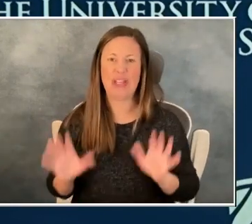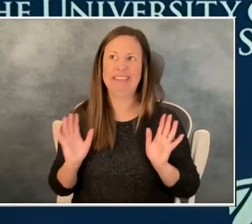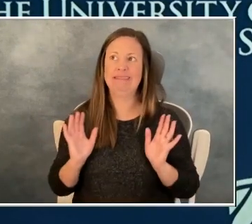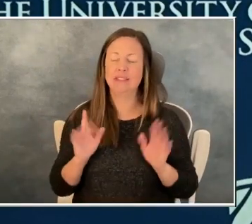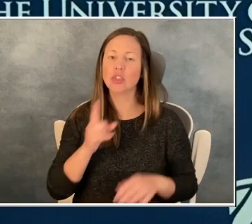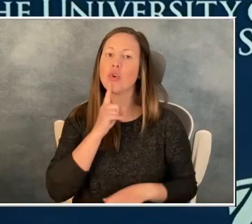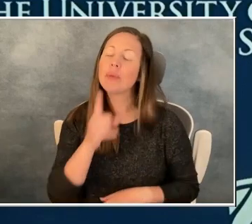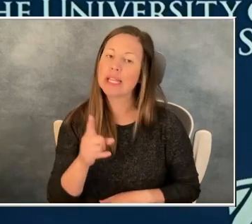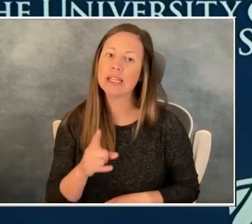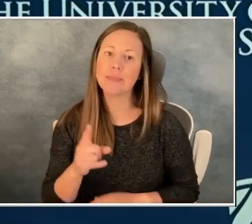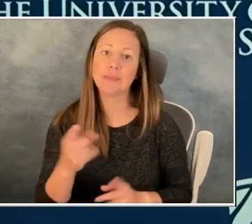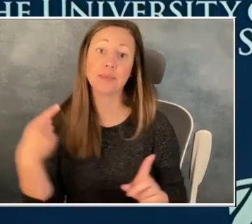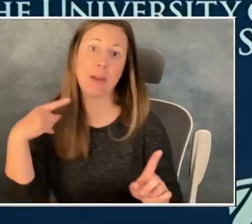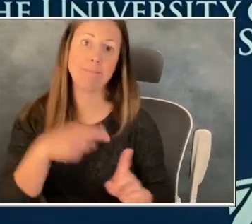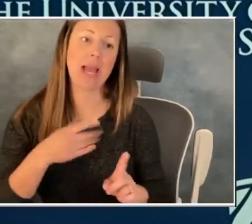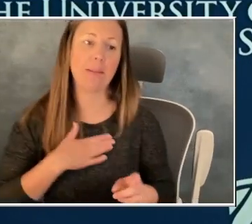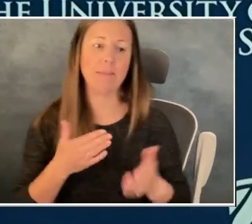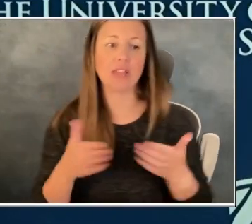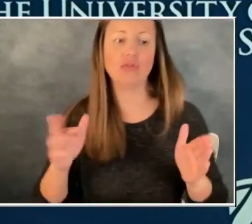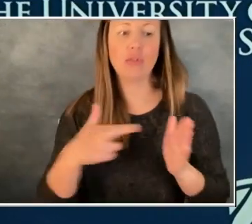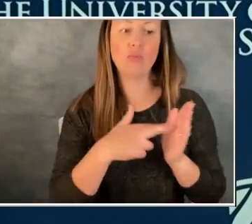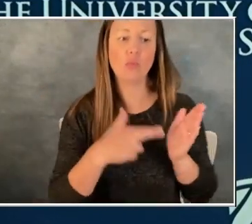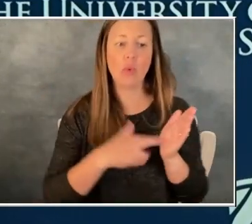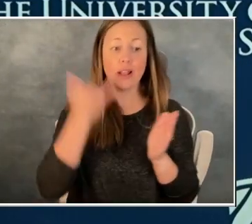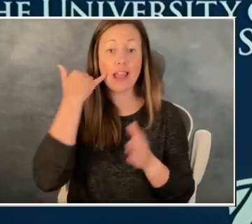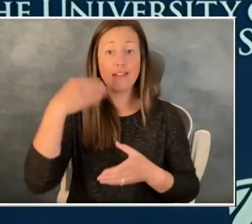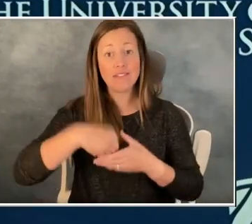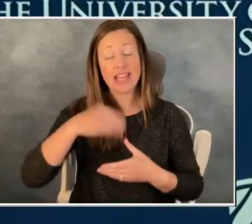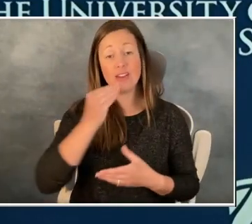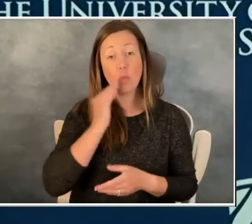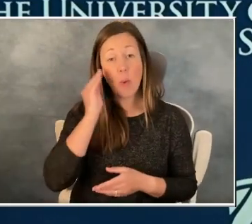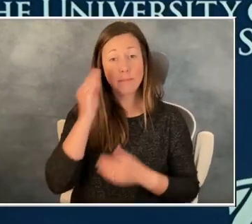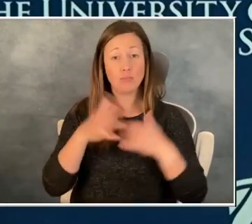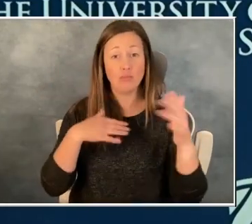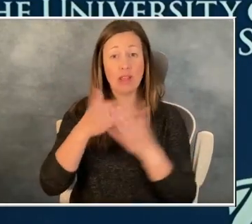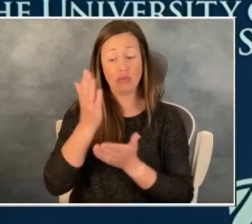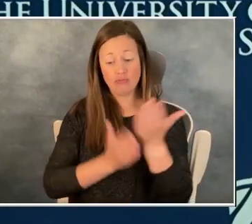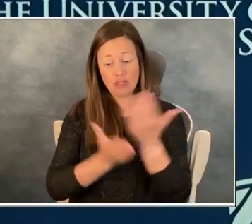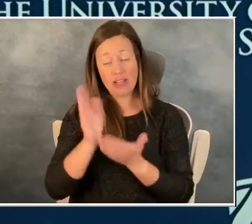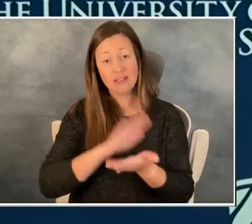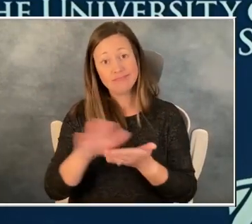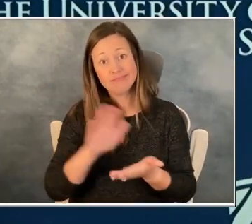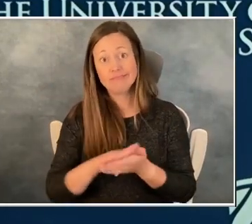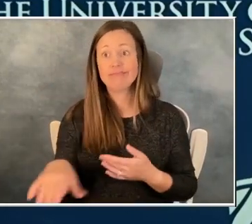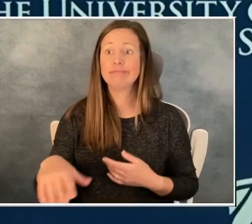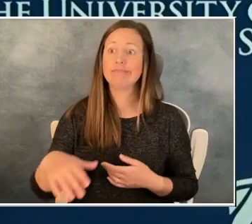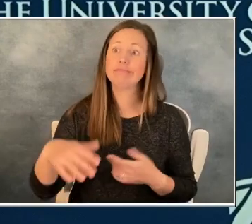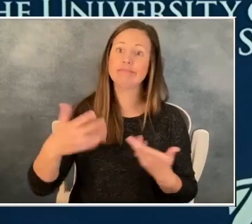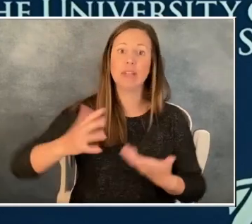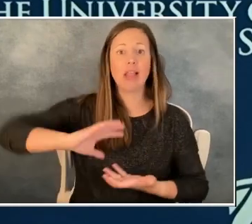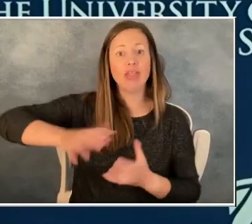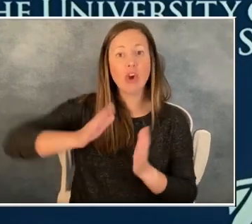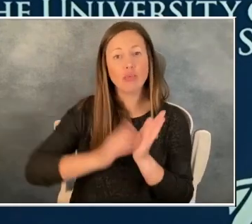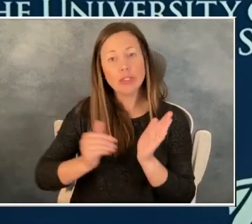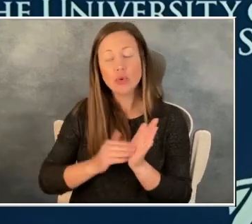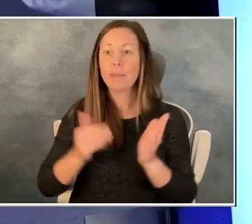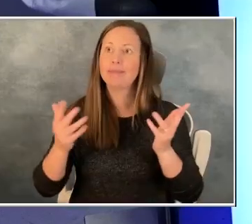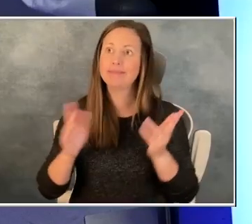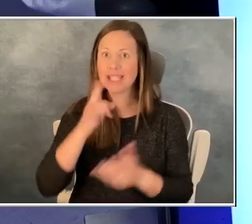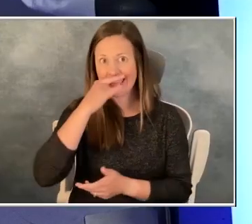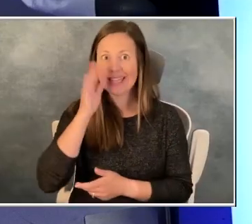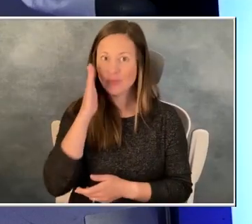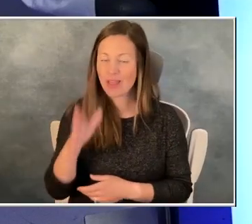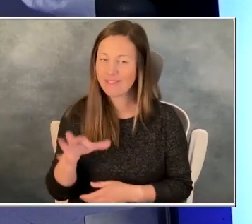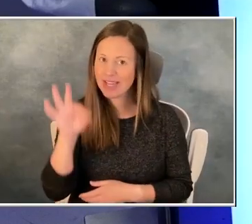goes back to my general rule. If it's in the home, whether it's hand sanitizers, Tide Pods, whatever it may be, kids are going to kids are going to get into it. It's